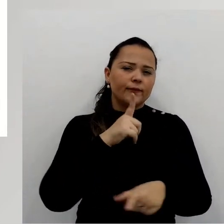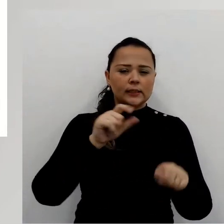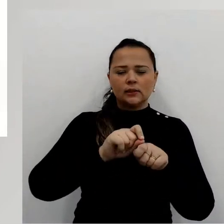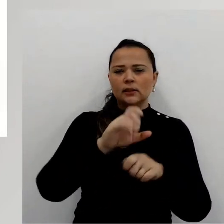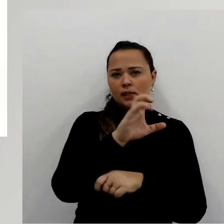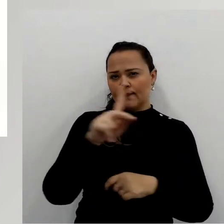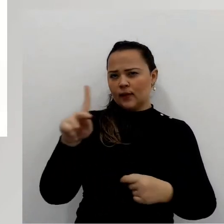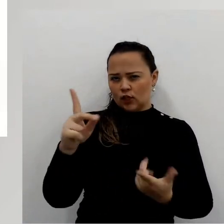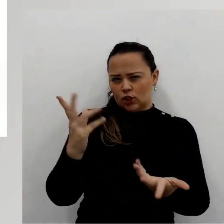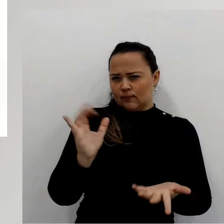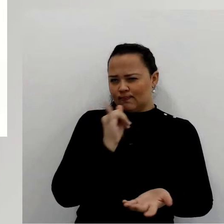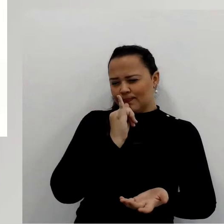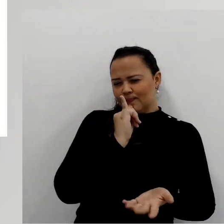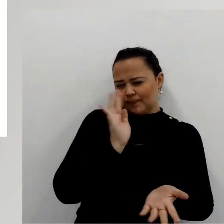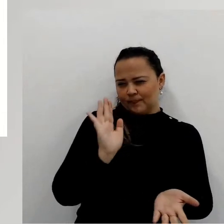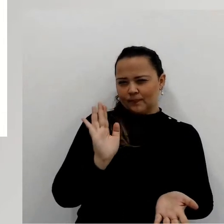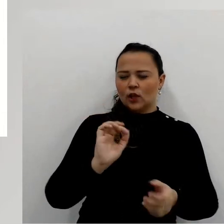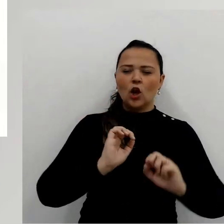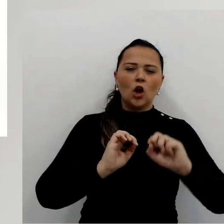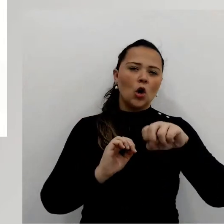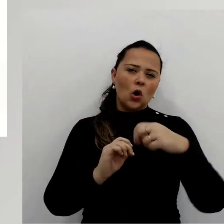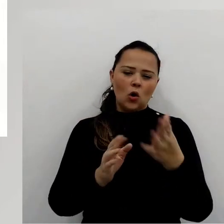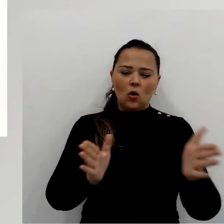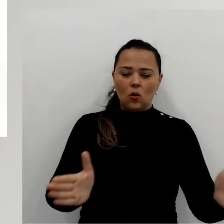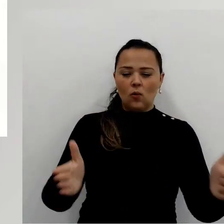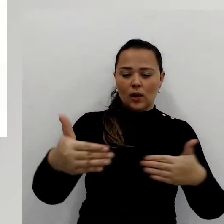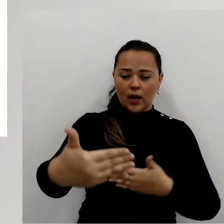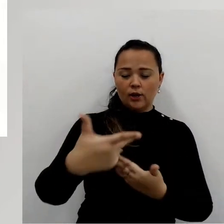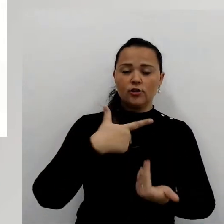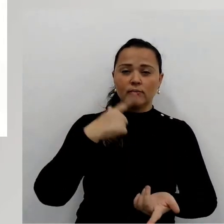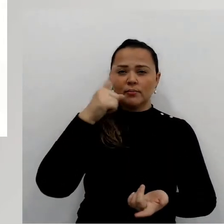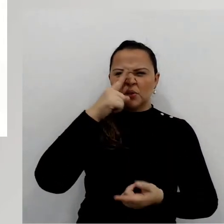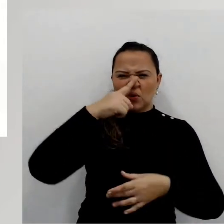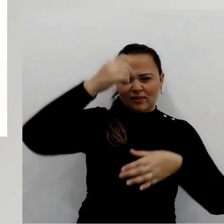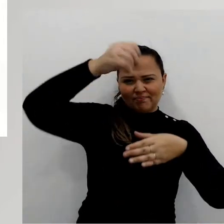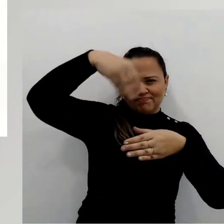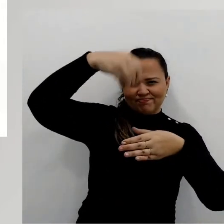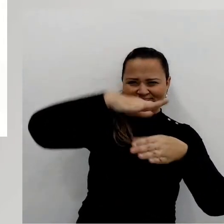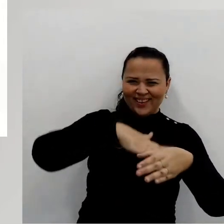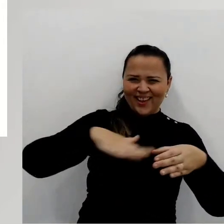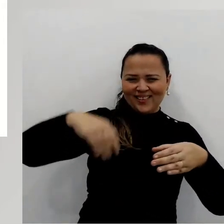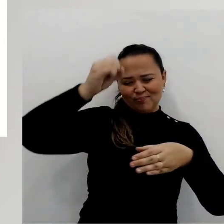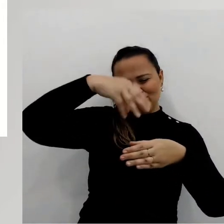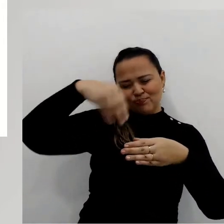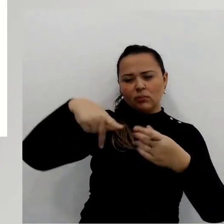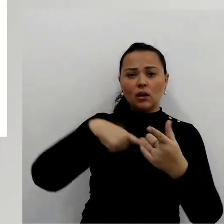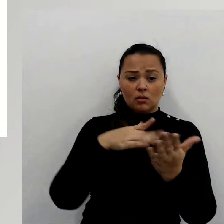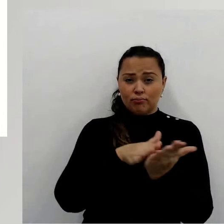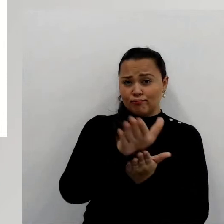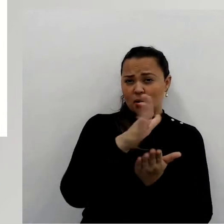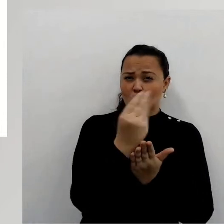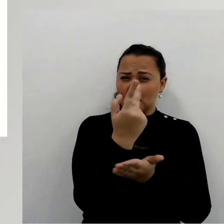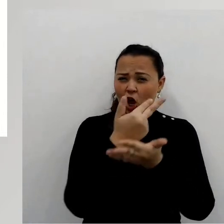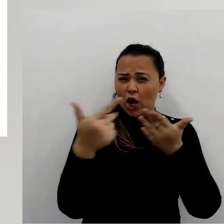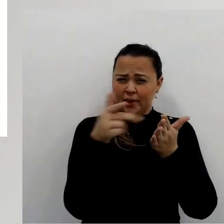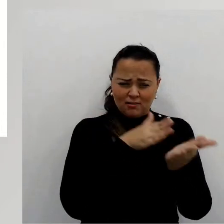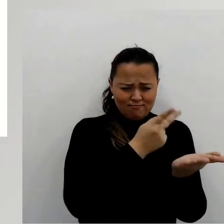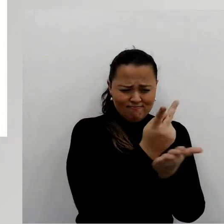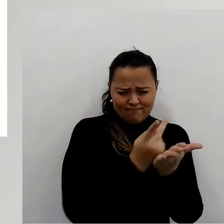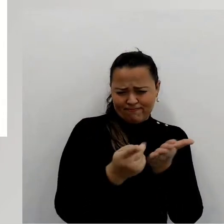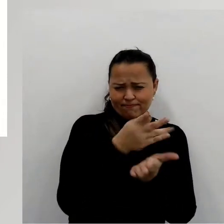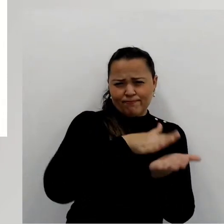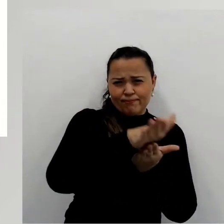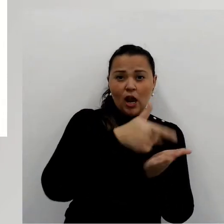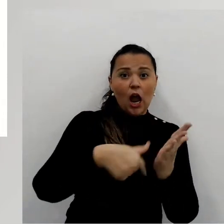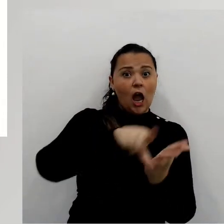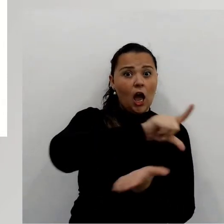boxes, and it used to be that they would print a lot of this in advance. Now they're actually printing it as part of the manufacturing line. So